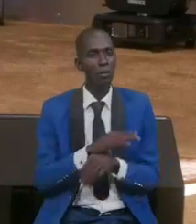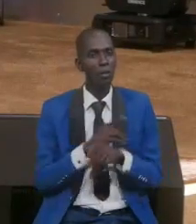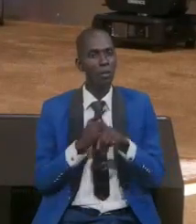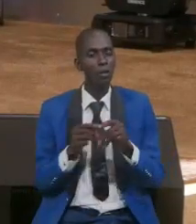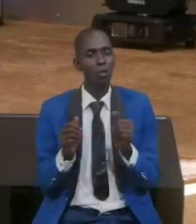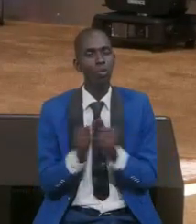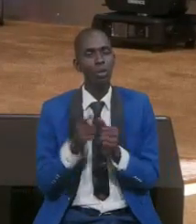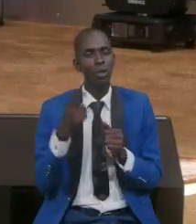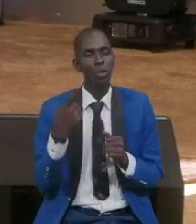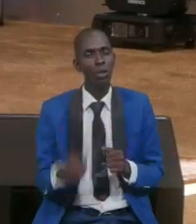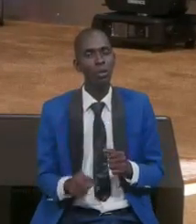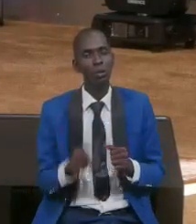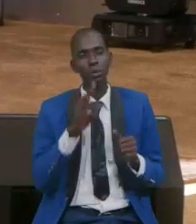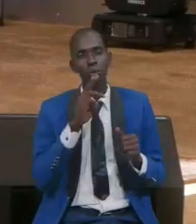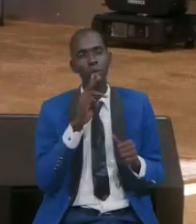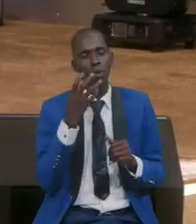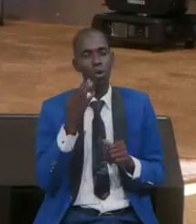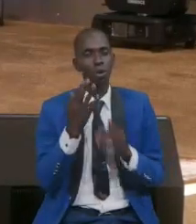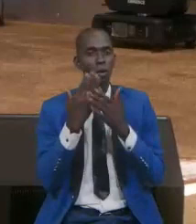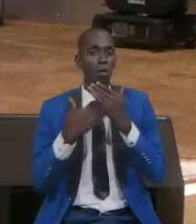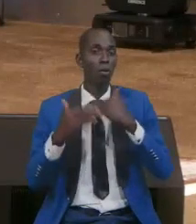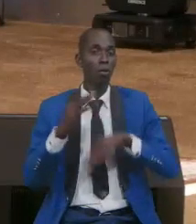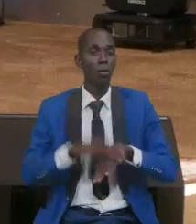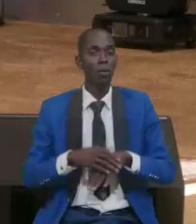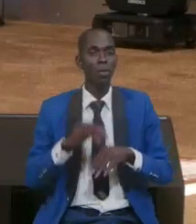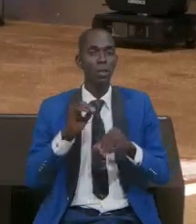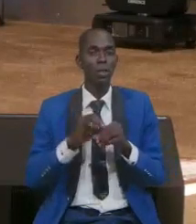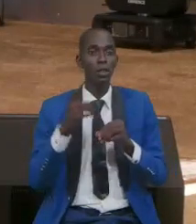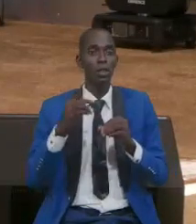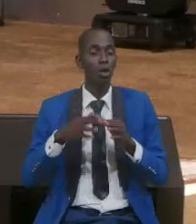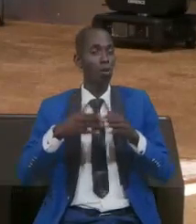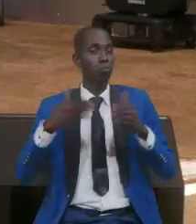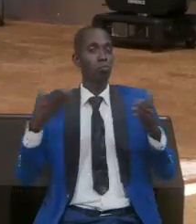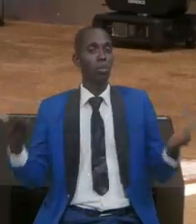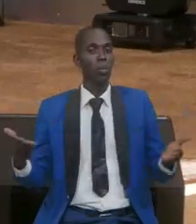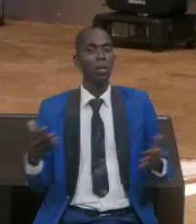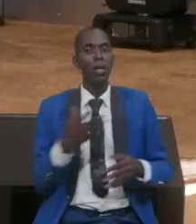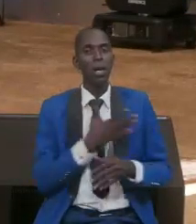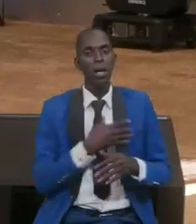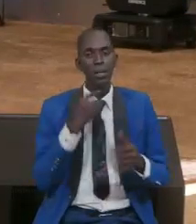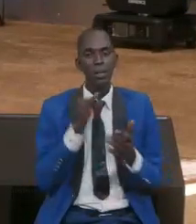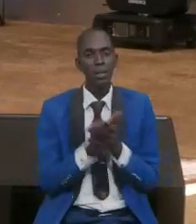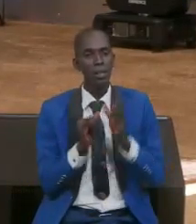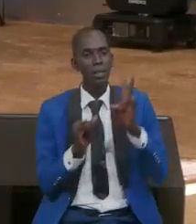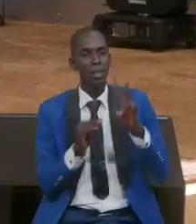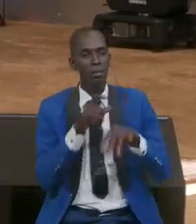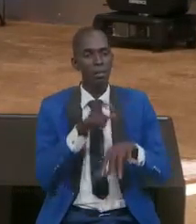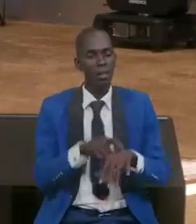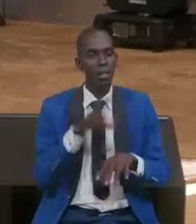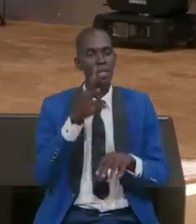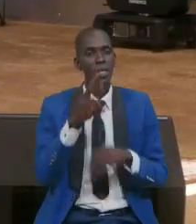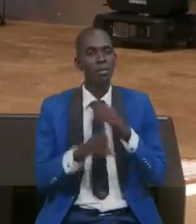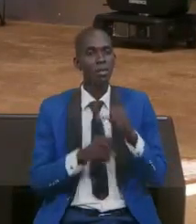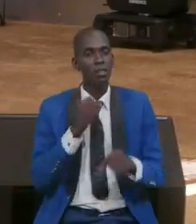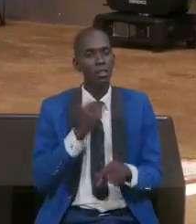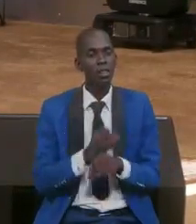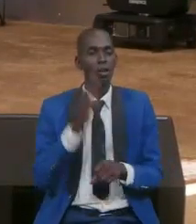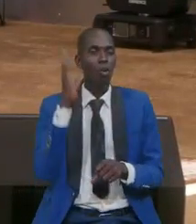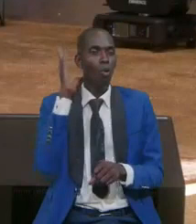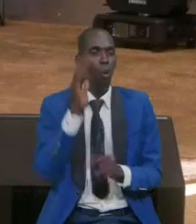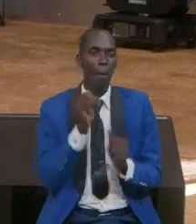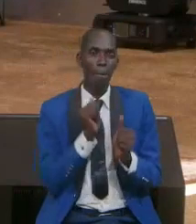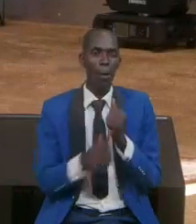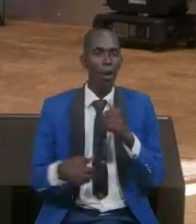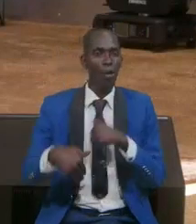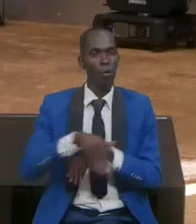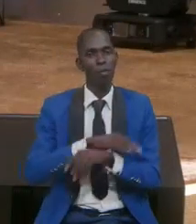the dew of heaven in the open. And then it says, and 7 times 7 years shall pass